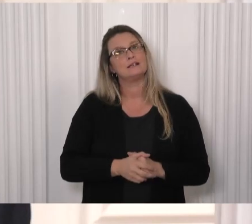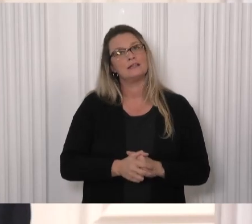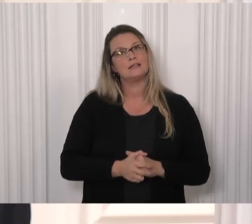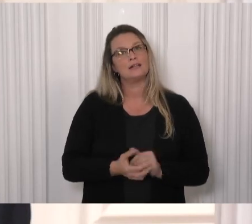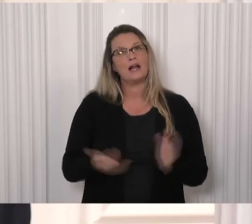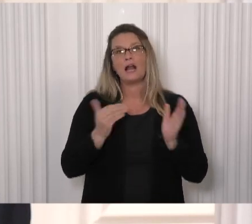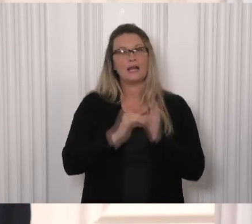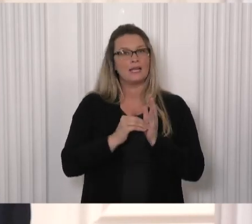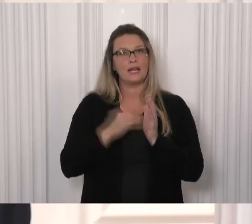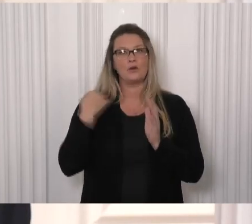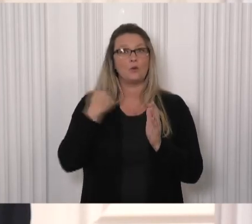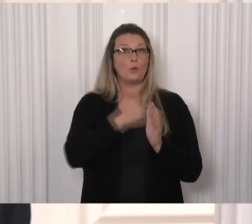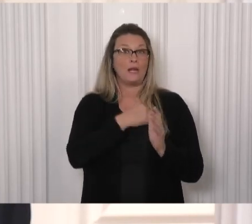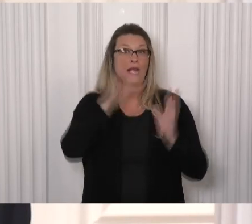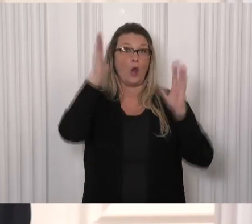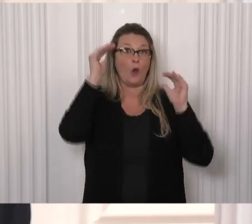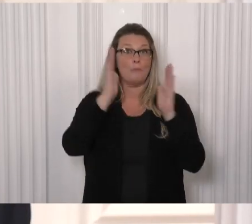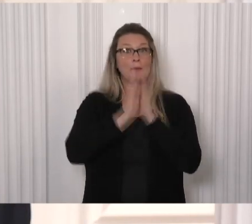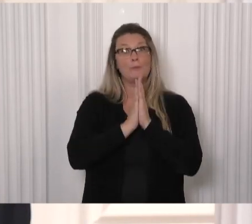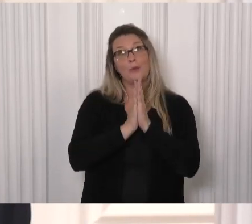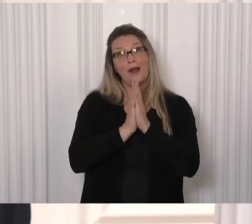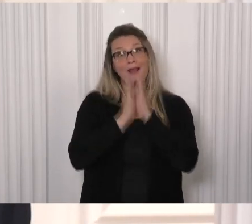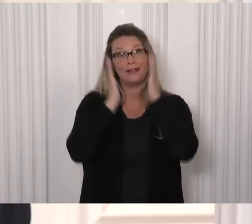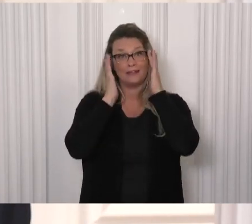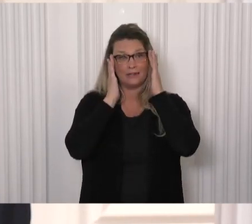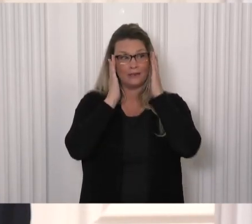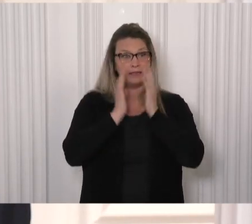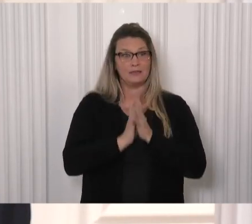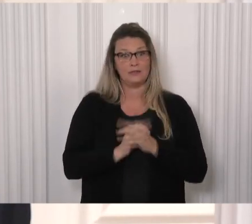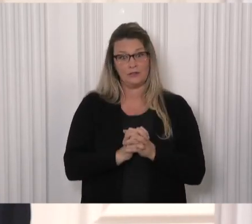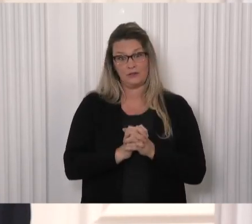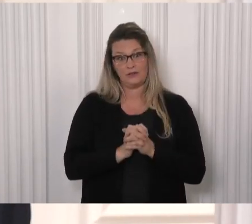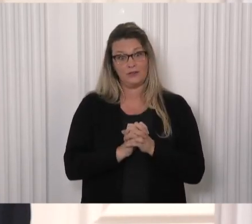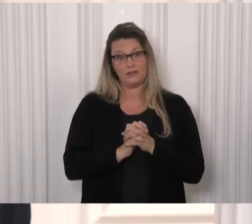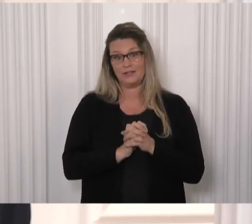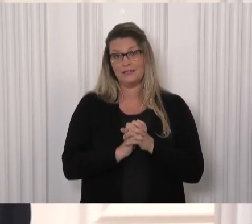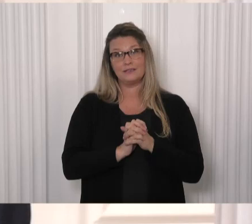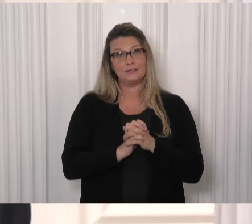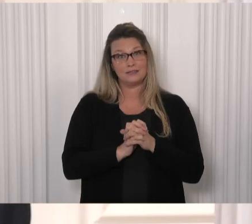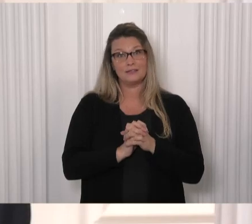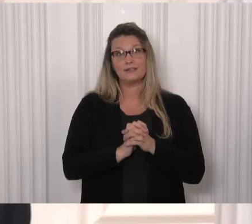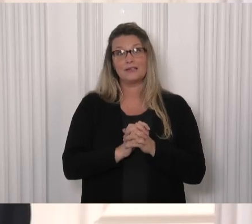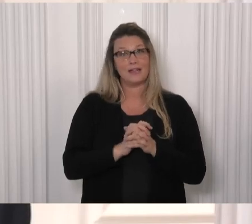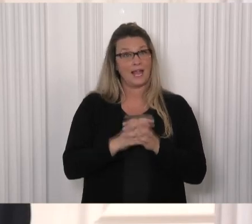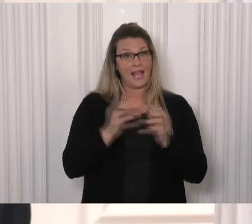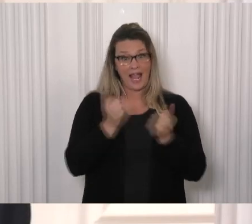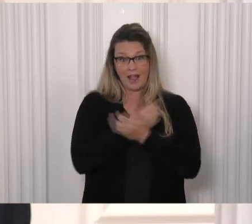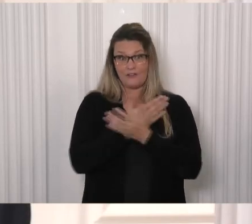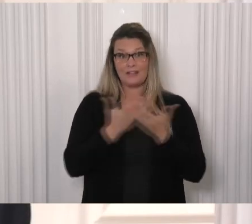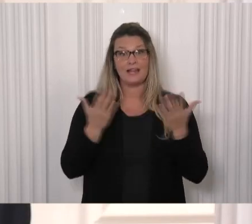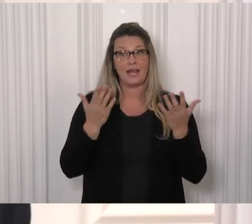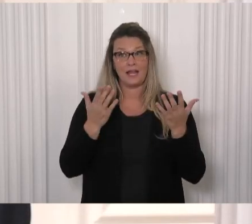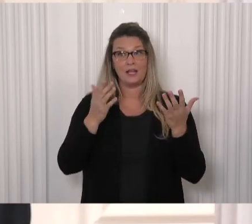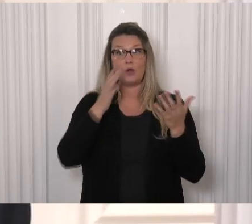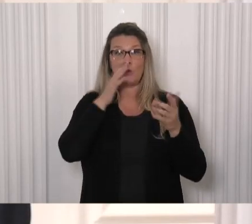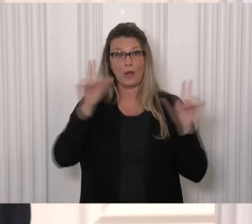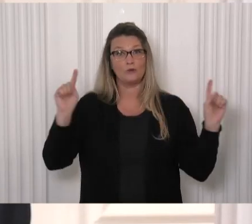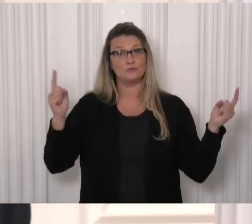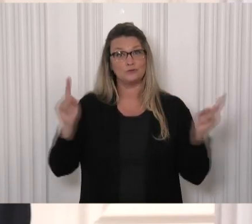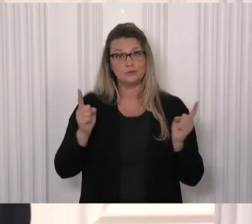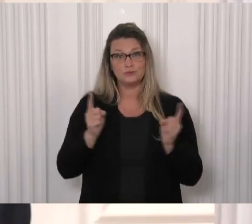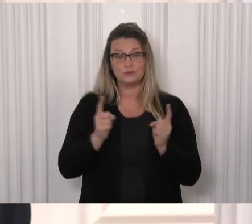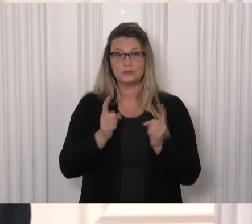Again, we can all just hope and pray that this thing, plays itself out over that, what we call